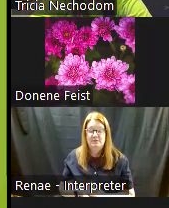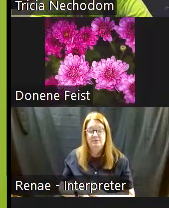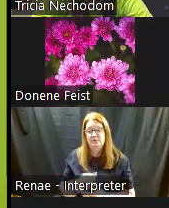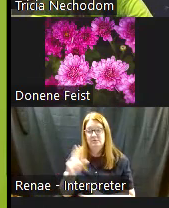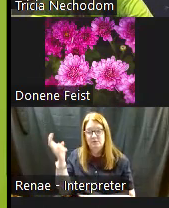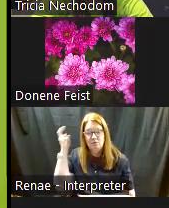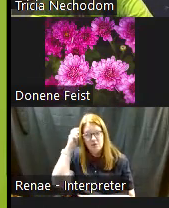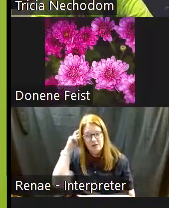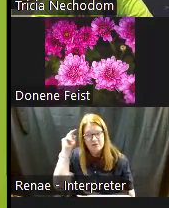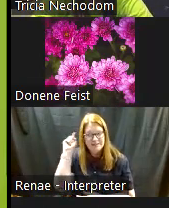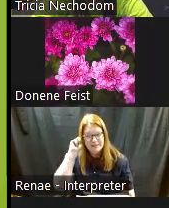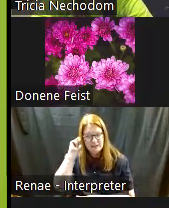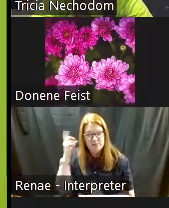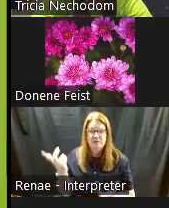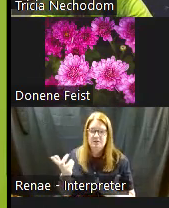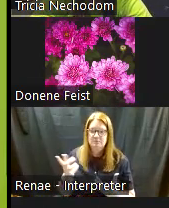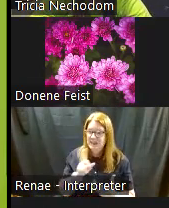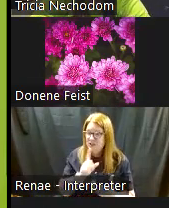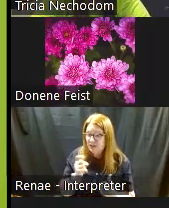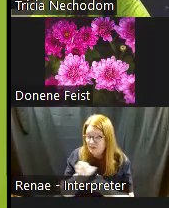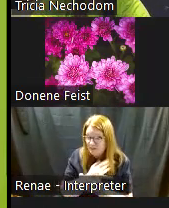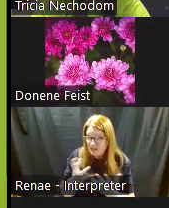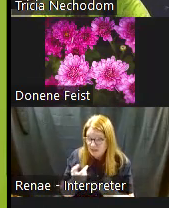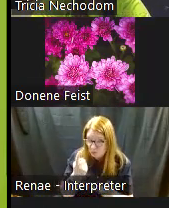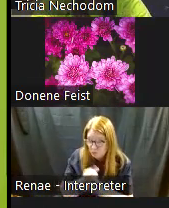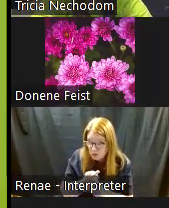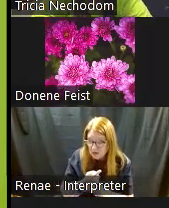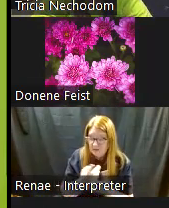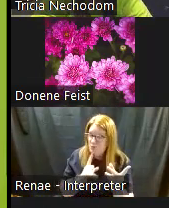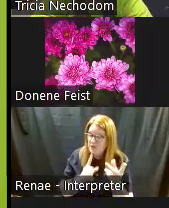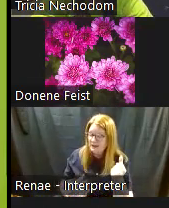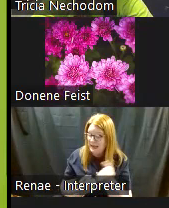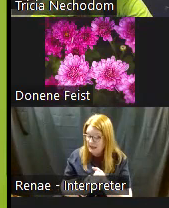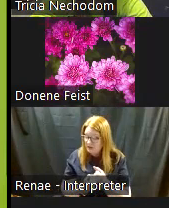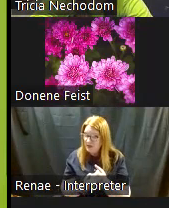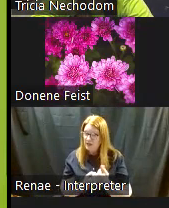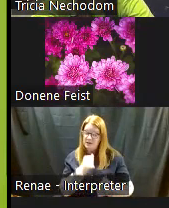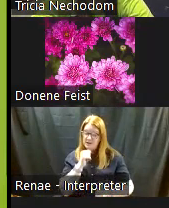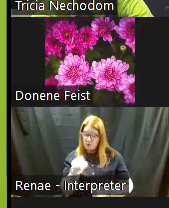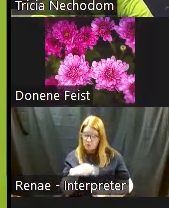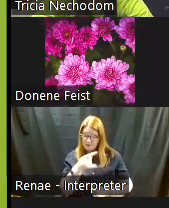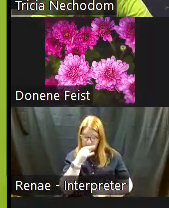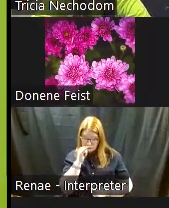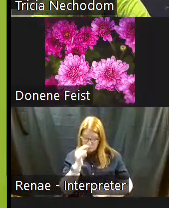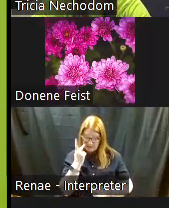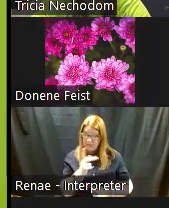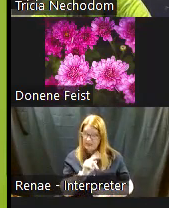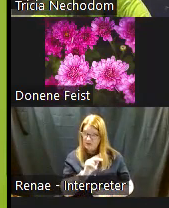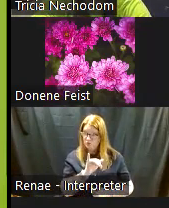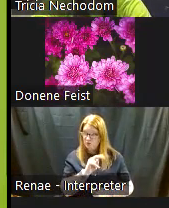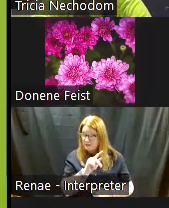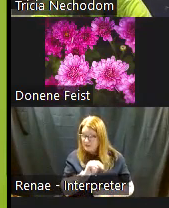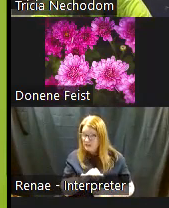implants, hearing aids, best practices, making sure that we're doing everything we can to advocate for not only the kids we see at Trinity, but kind of